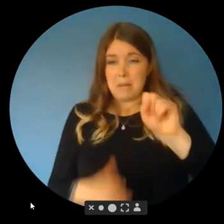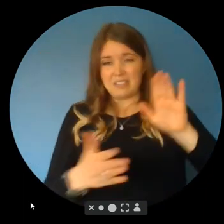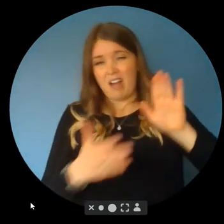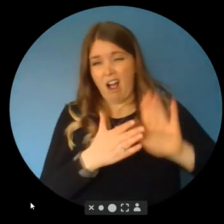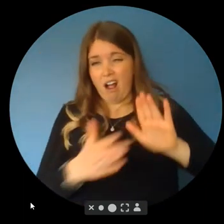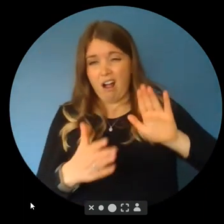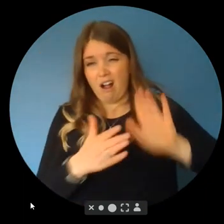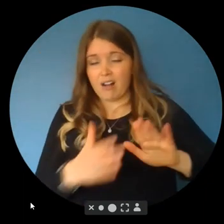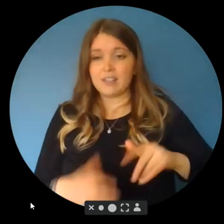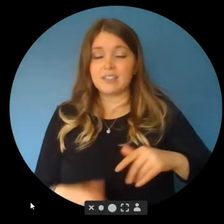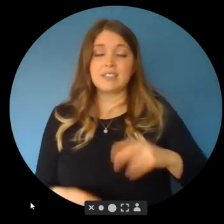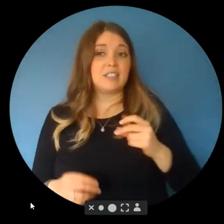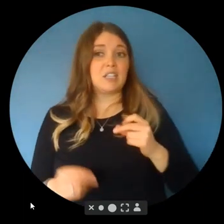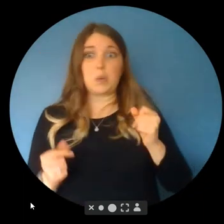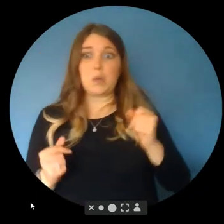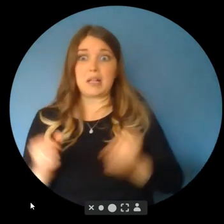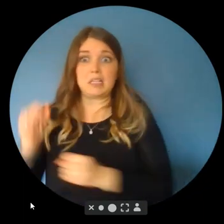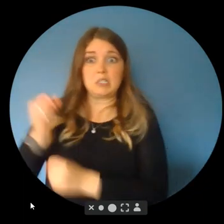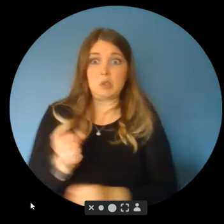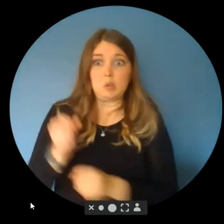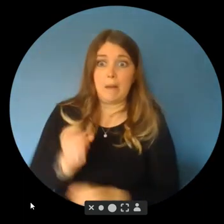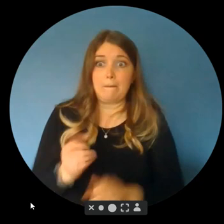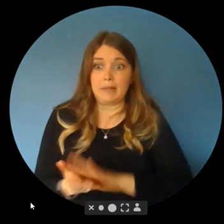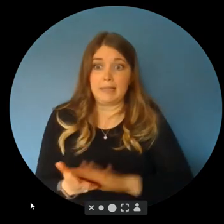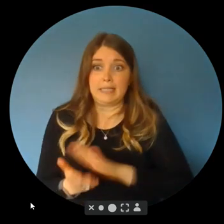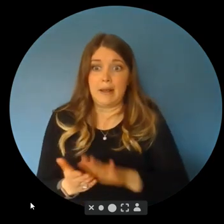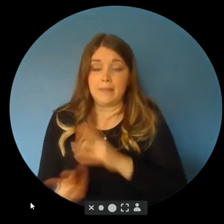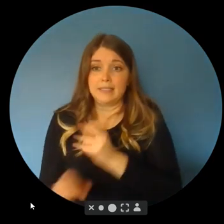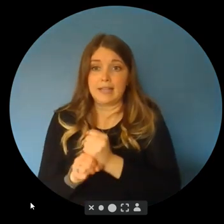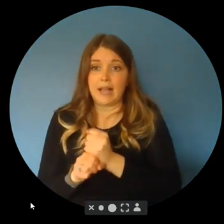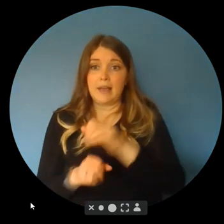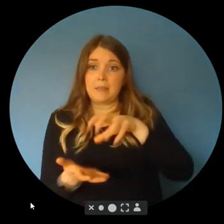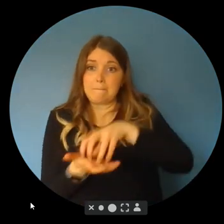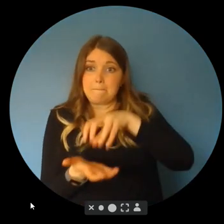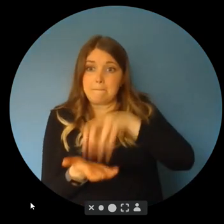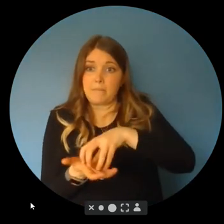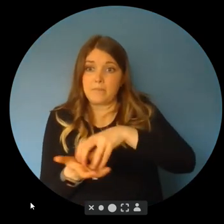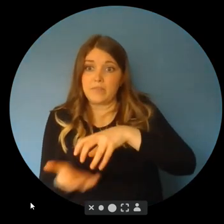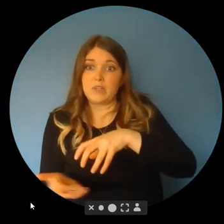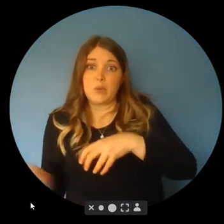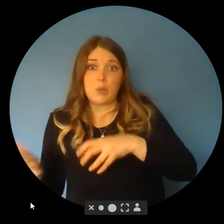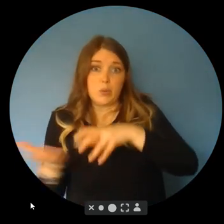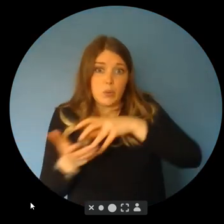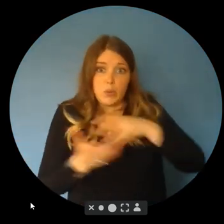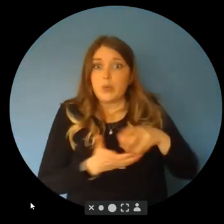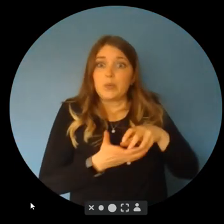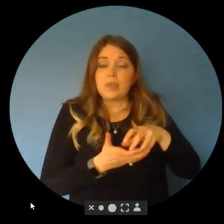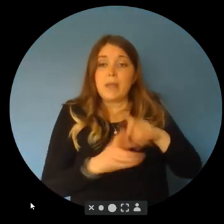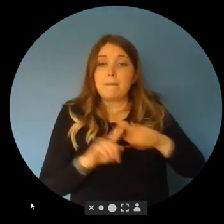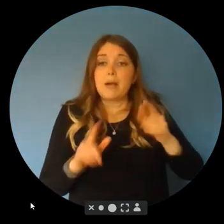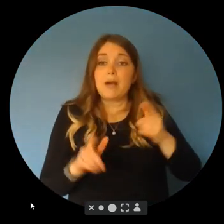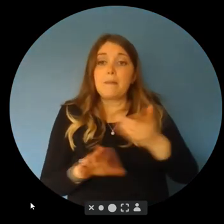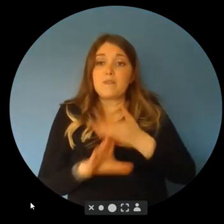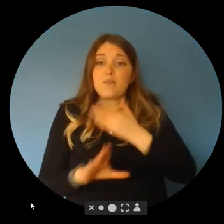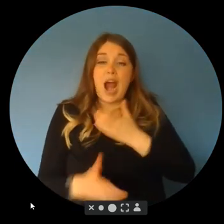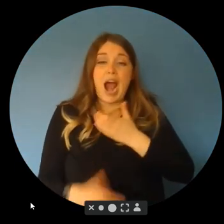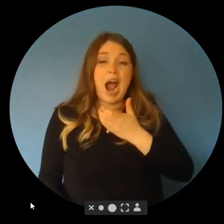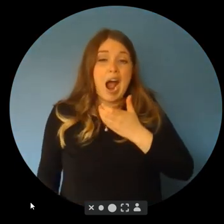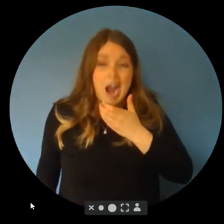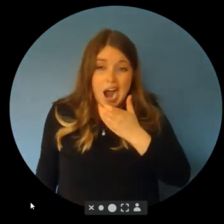wheats and grabbed the last blueberry muffin. But before he could even take one